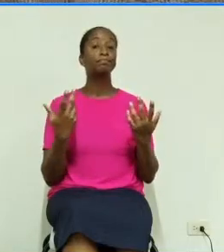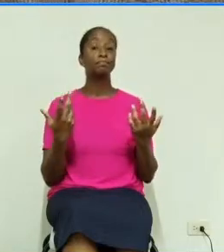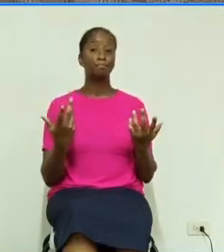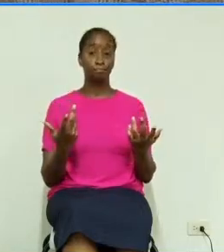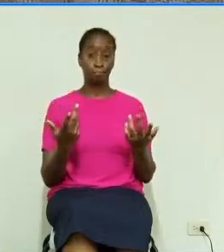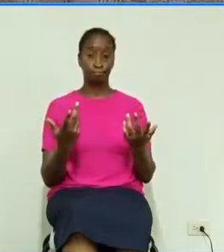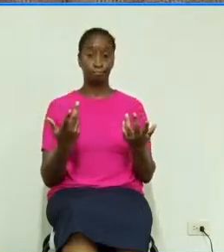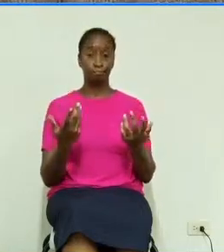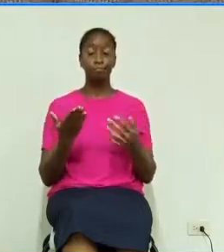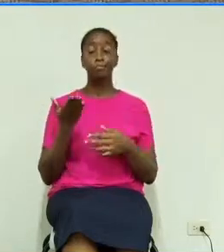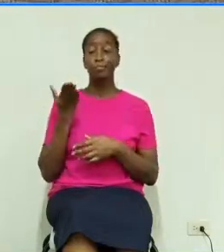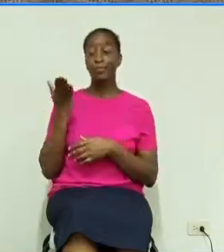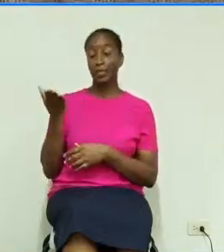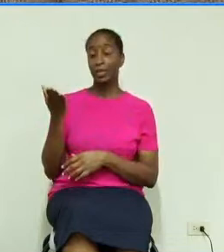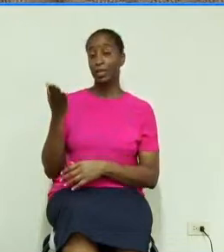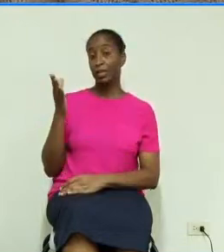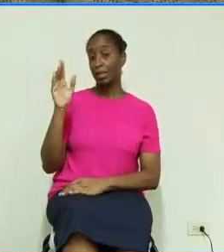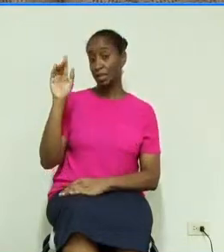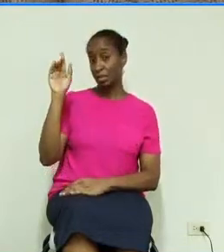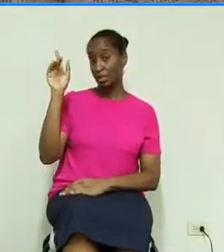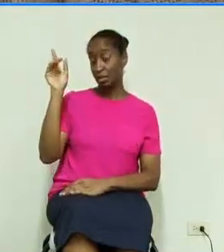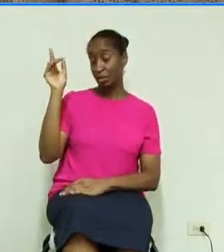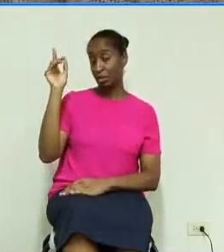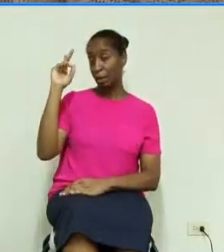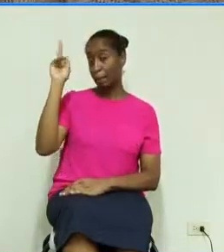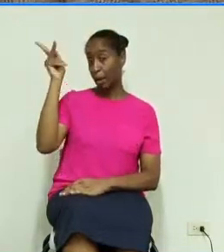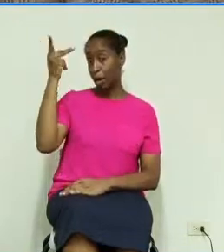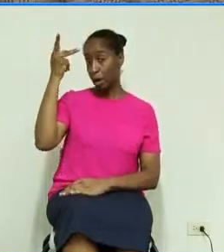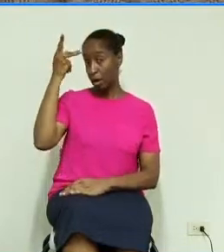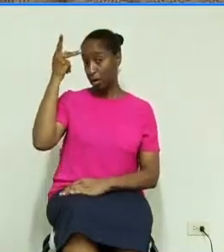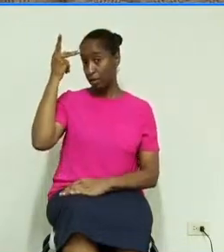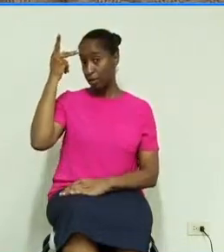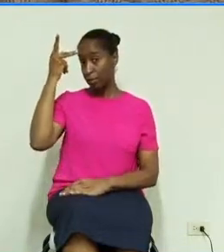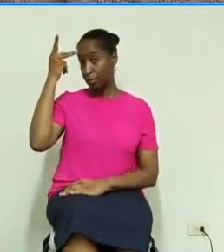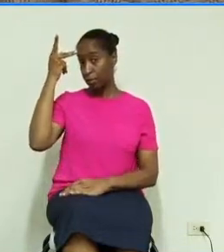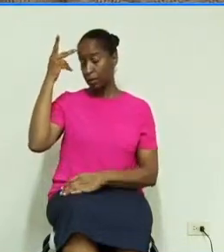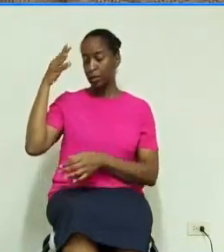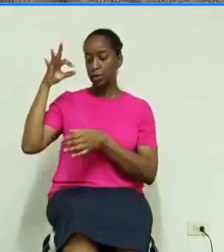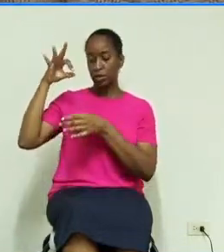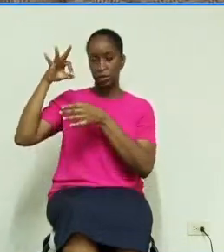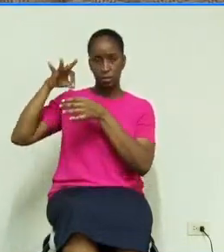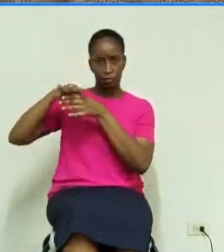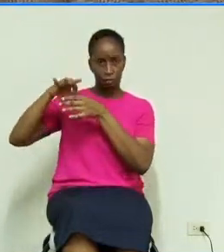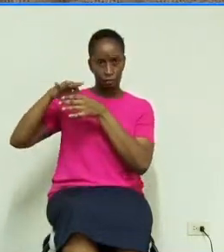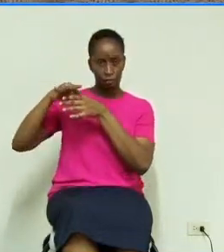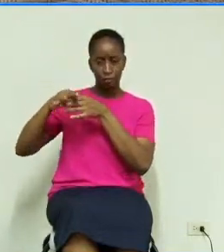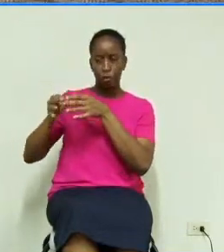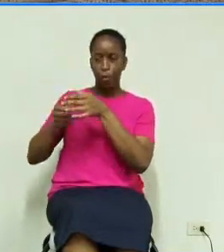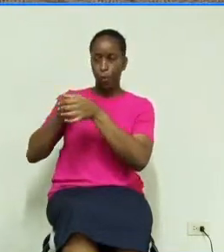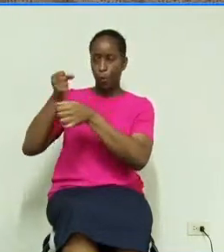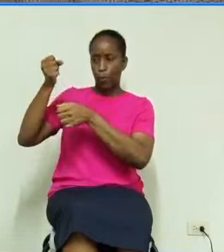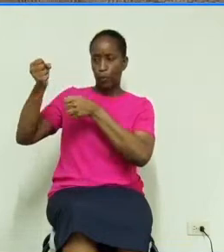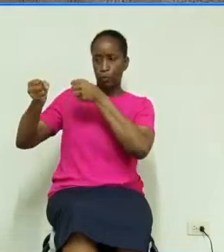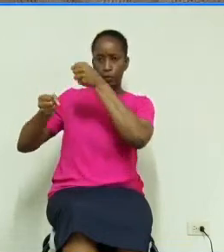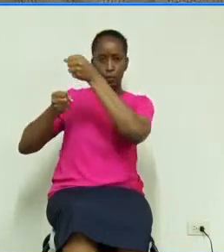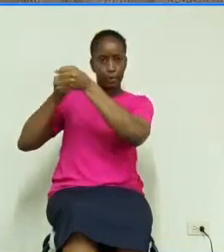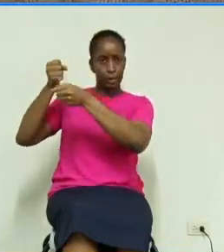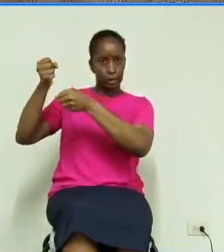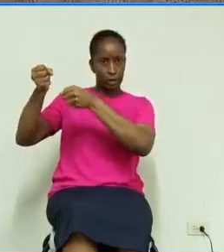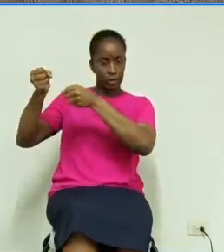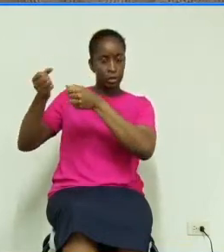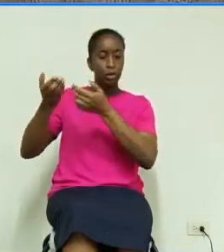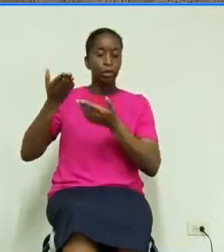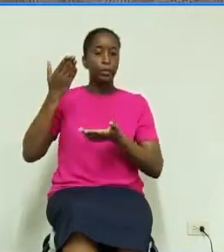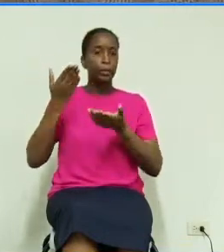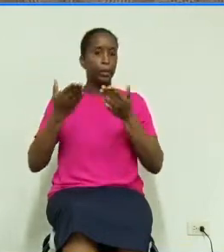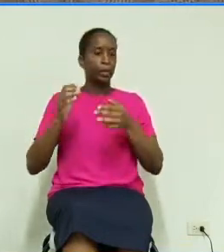you have no idea who will be elected to the upper house. And I think it would make a nonsense